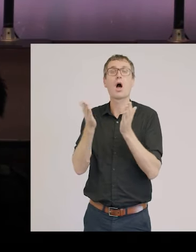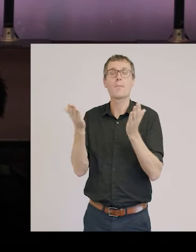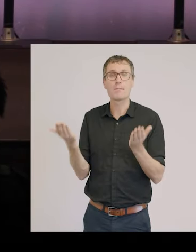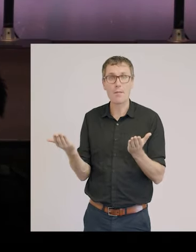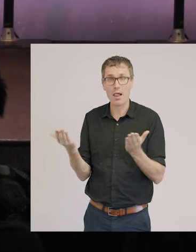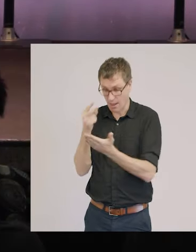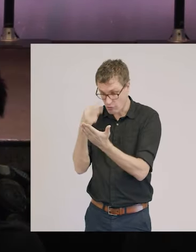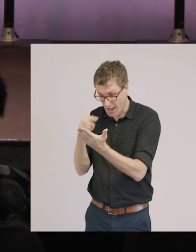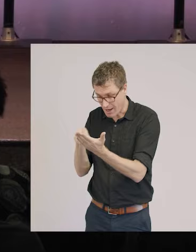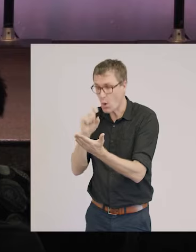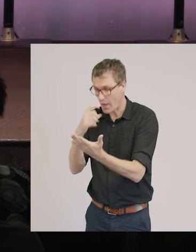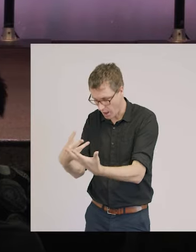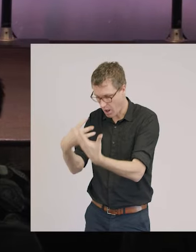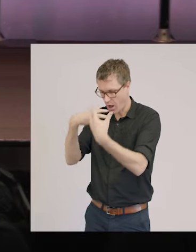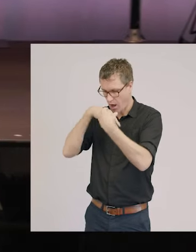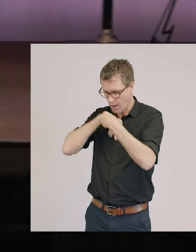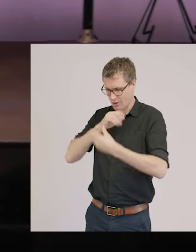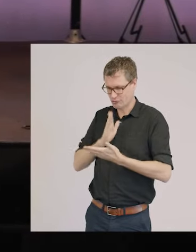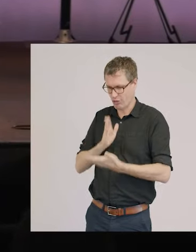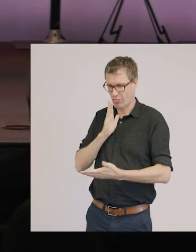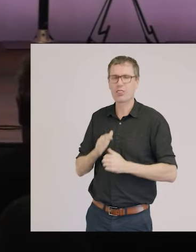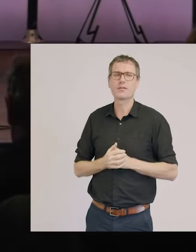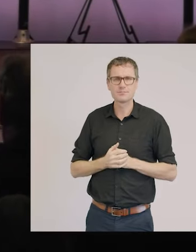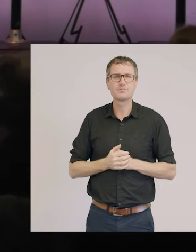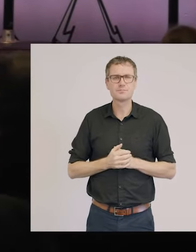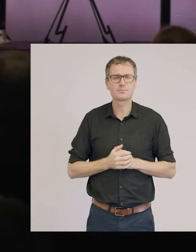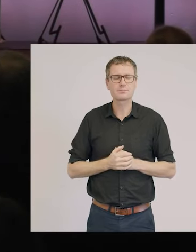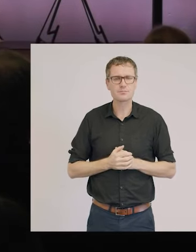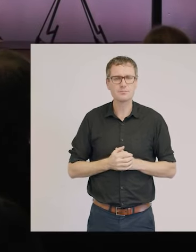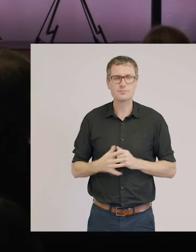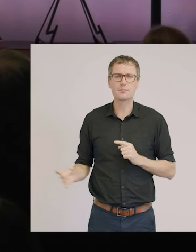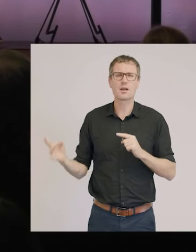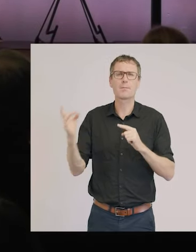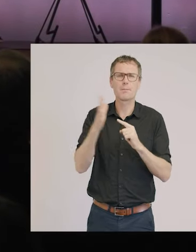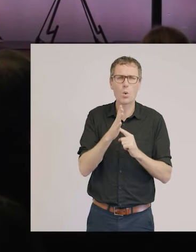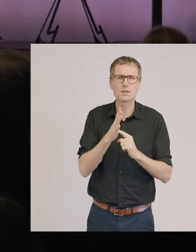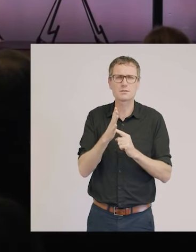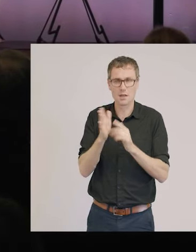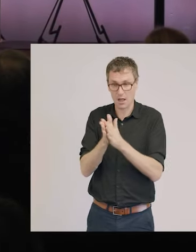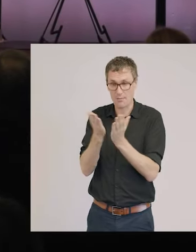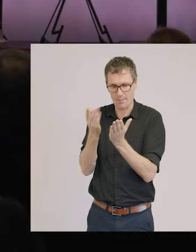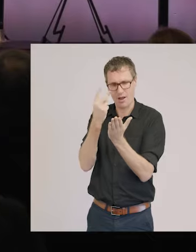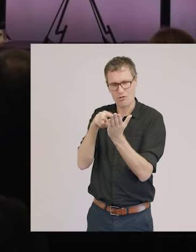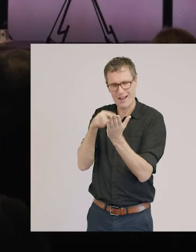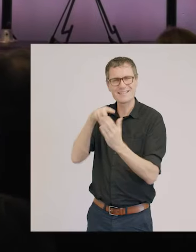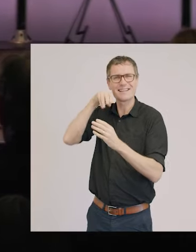Bible. Read it every day. Every day that you read it, it will download truth into your heart.